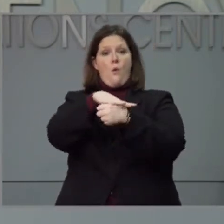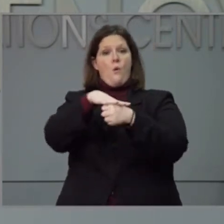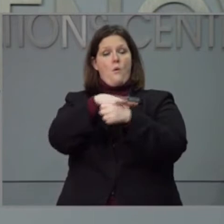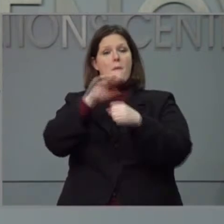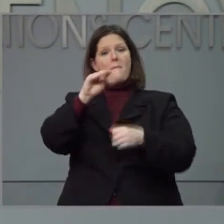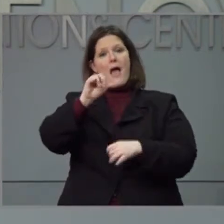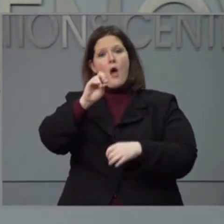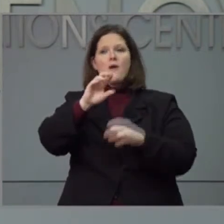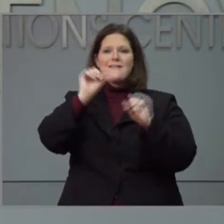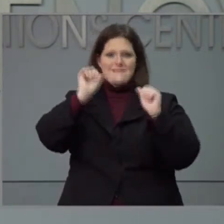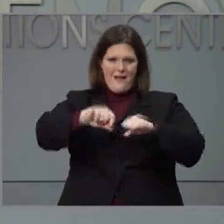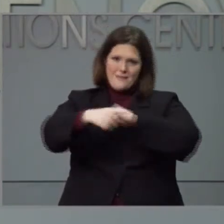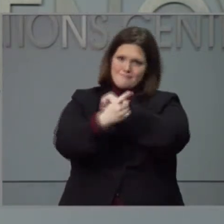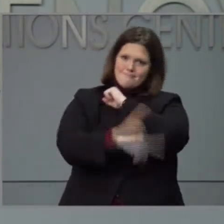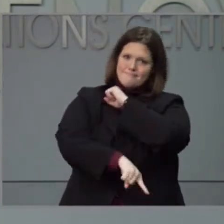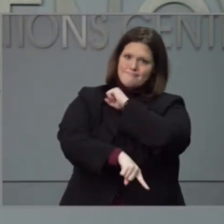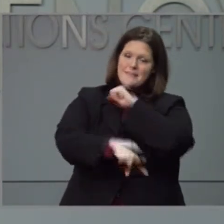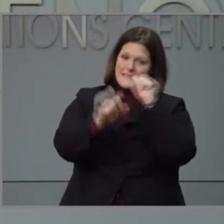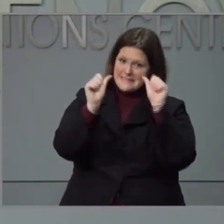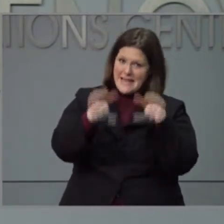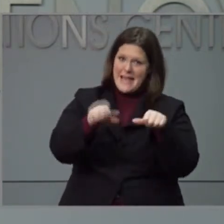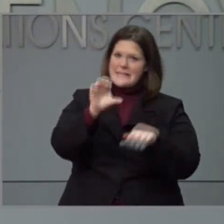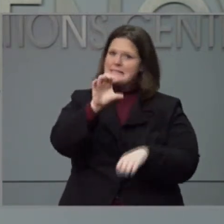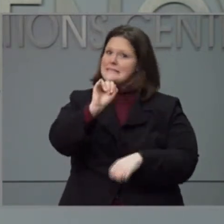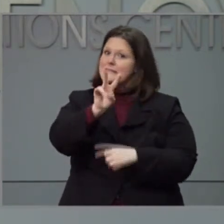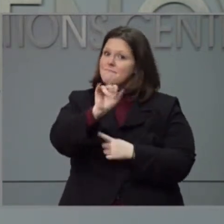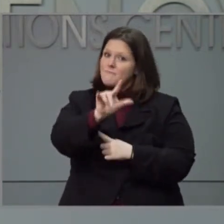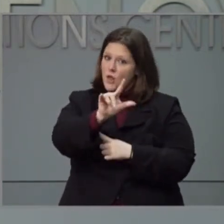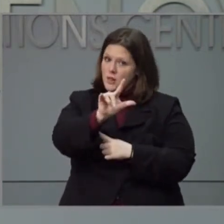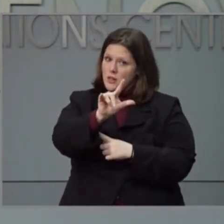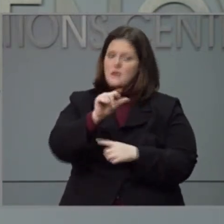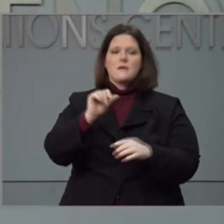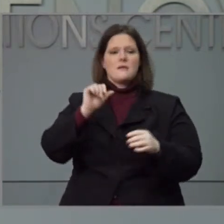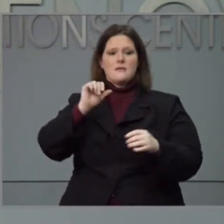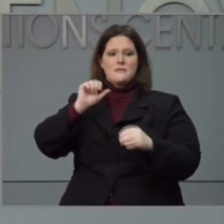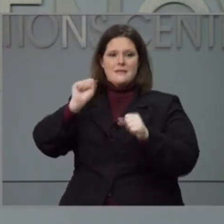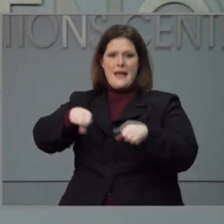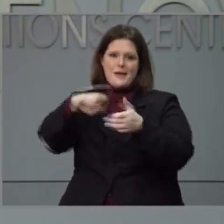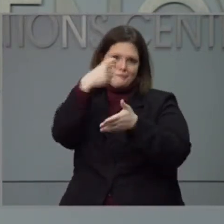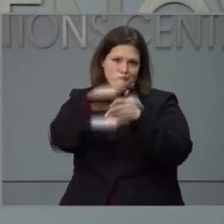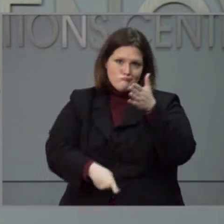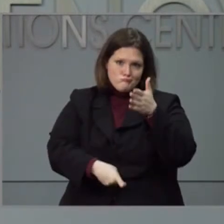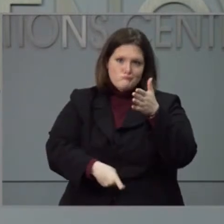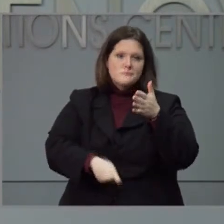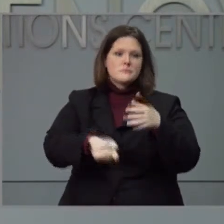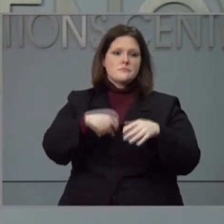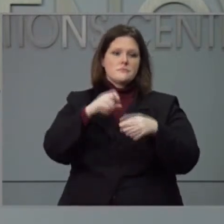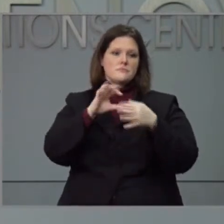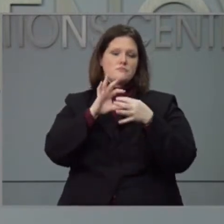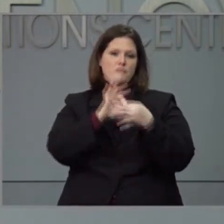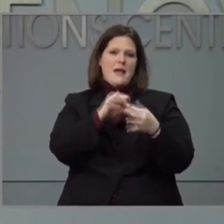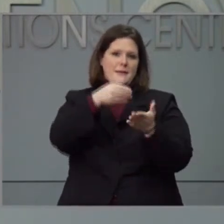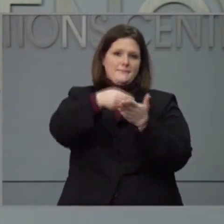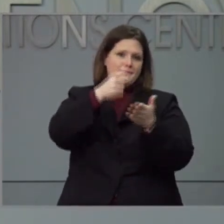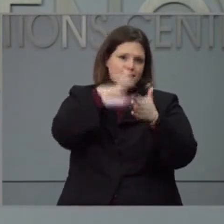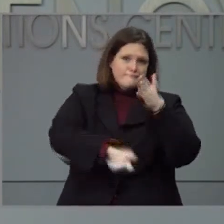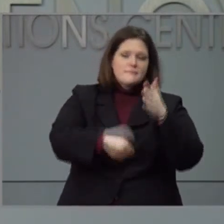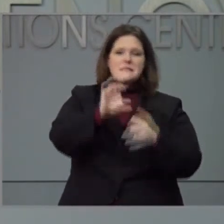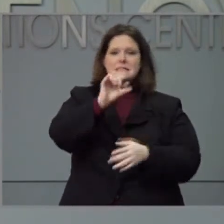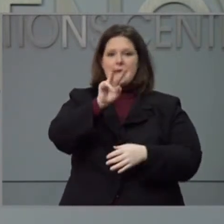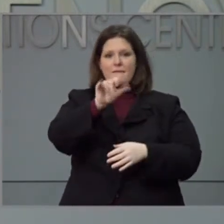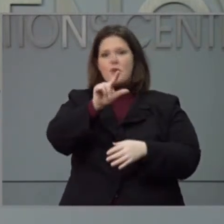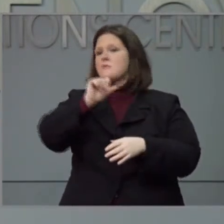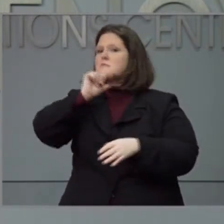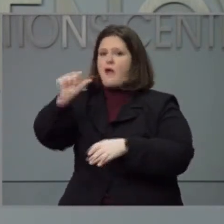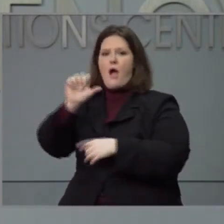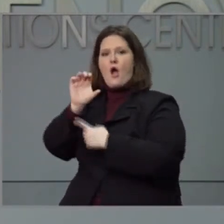impose civil penalties as opposed to criminal penalties for violations of the executive order. Currently, the state executive